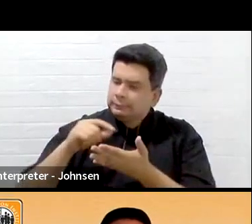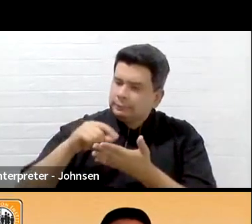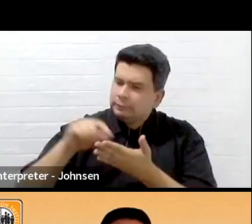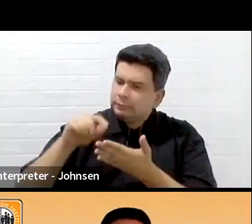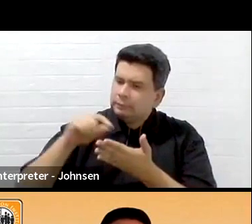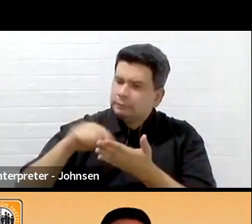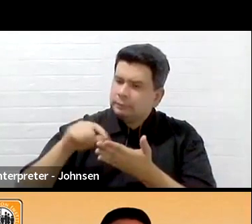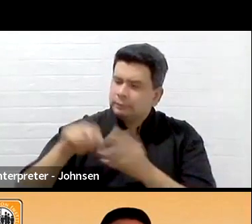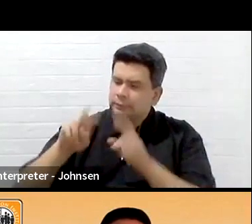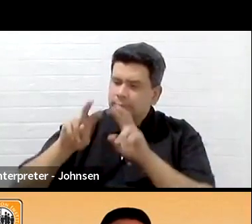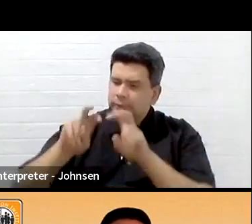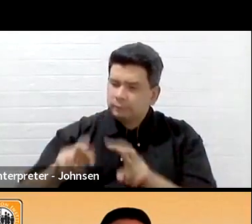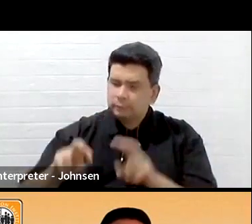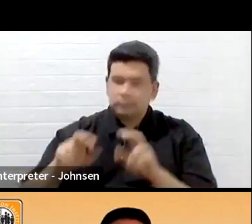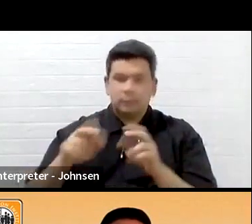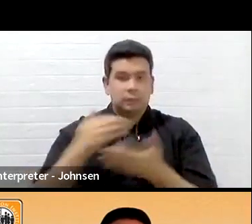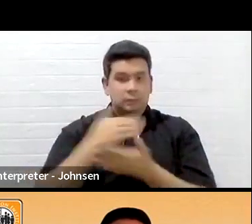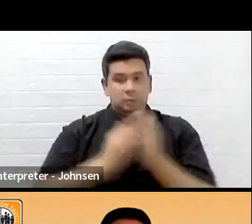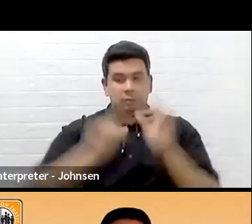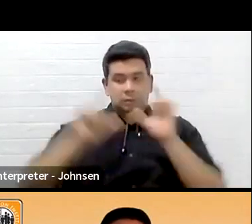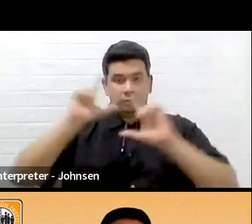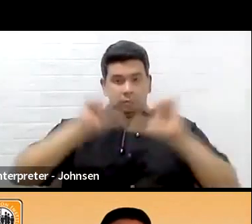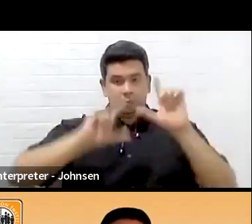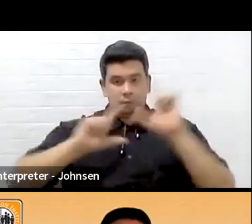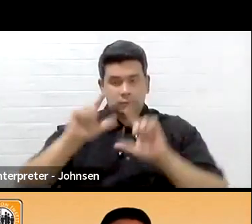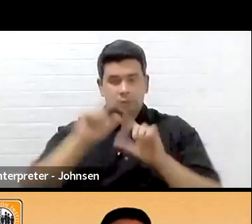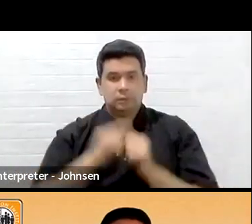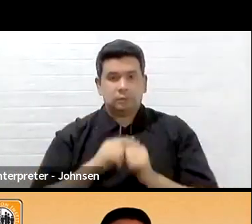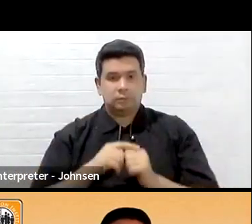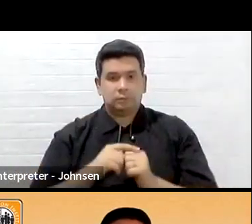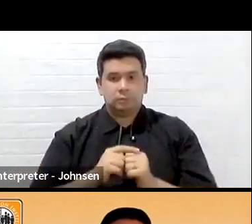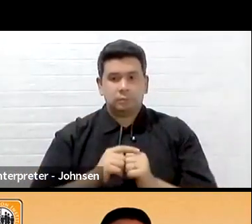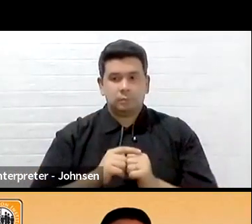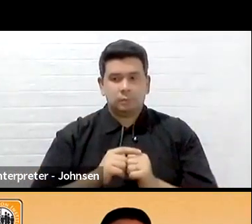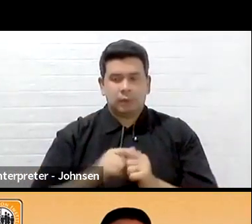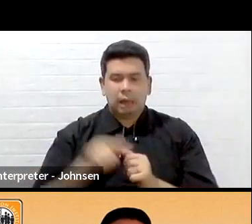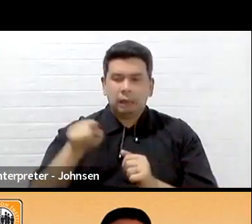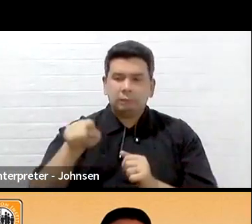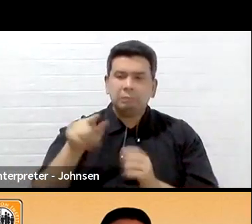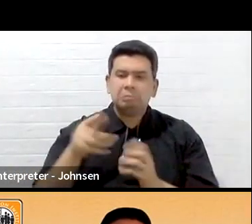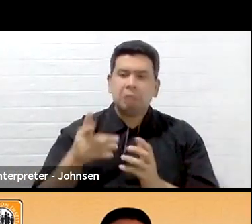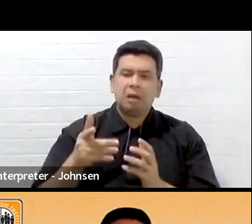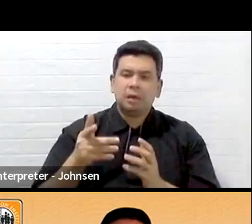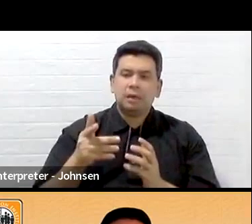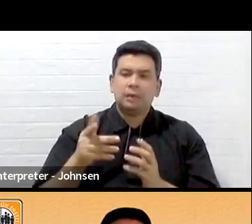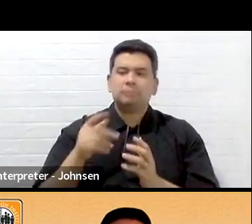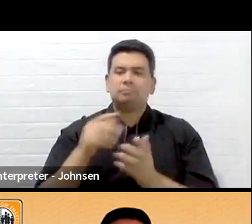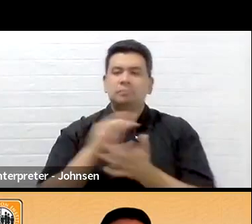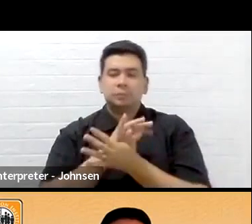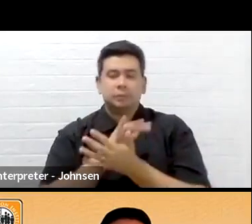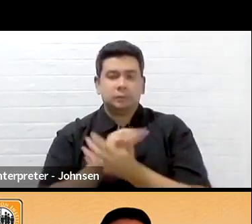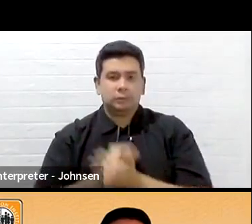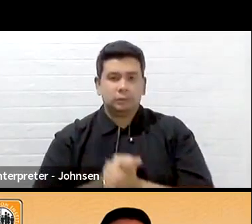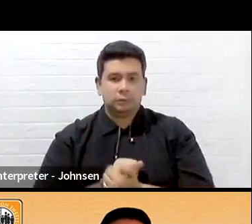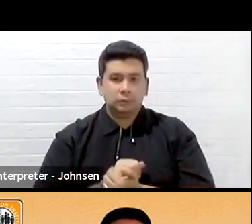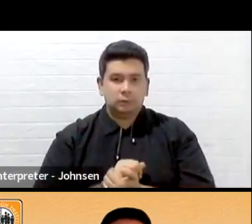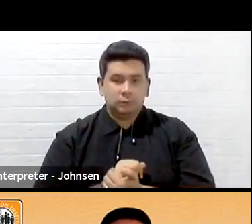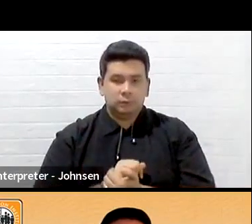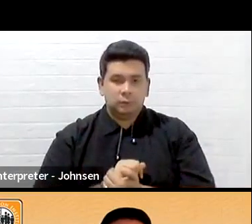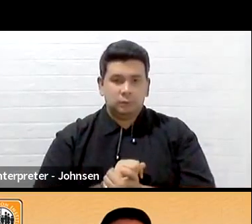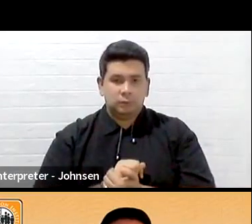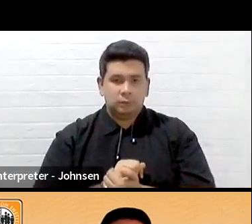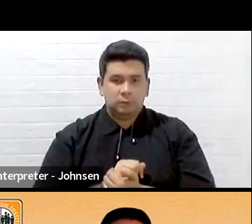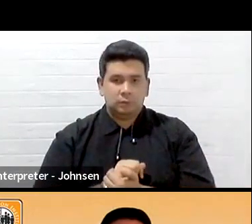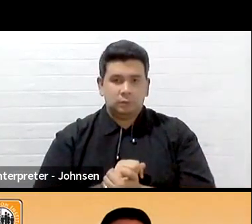some laboratories that indicate COVID. So that is called also a